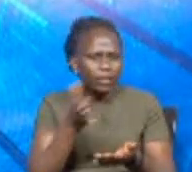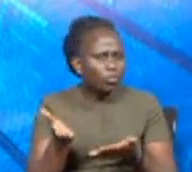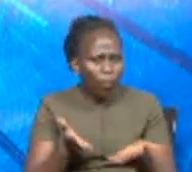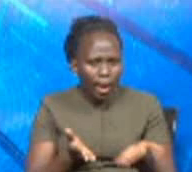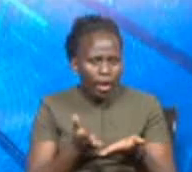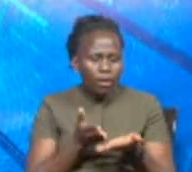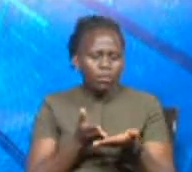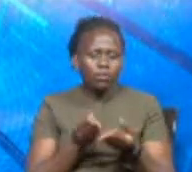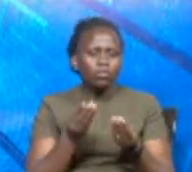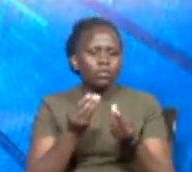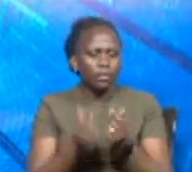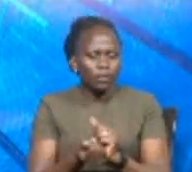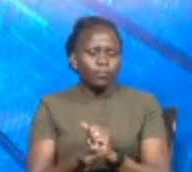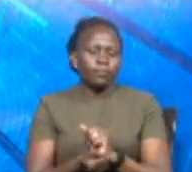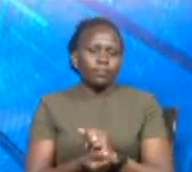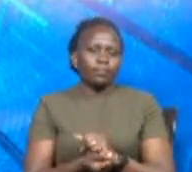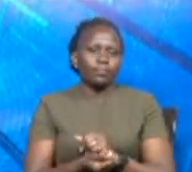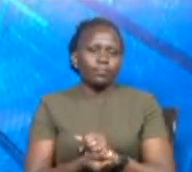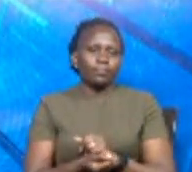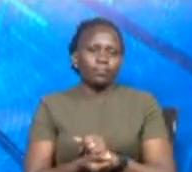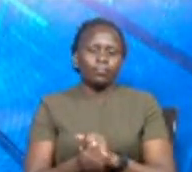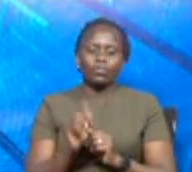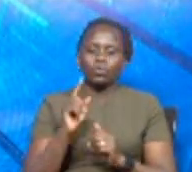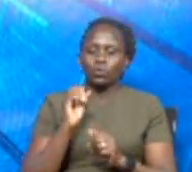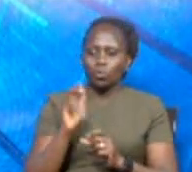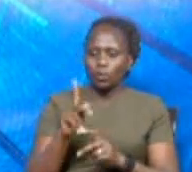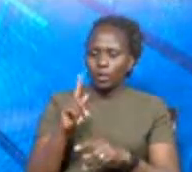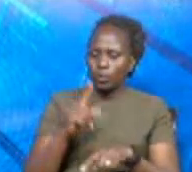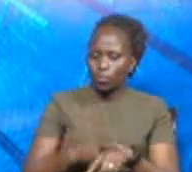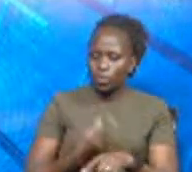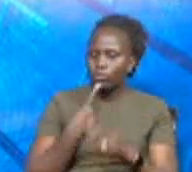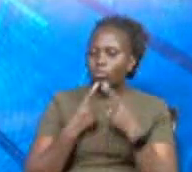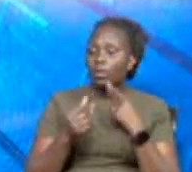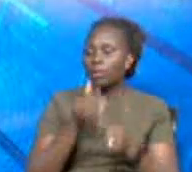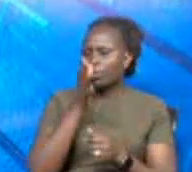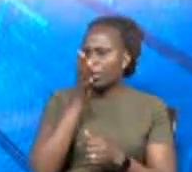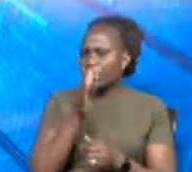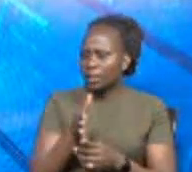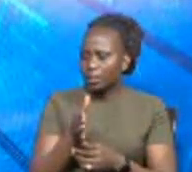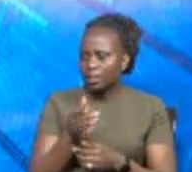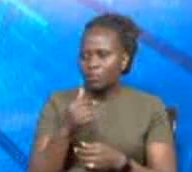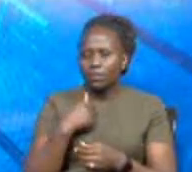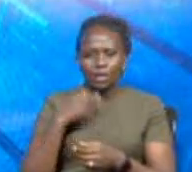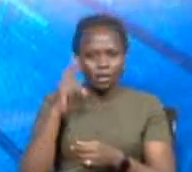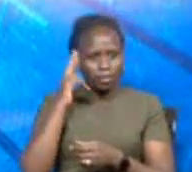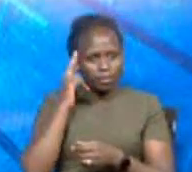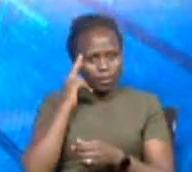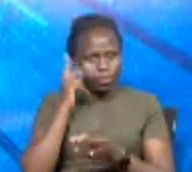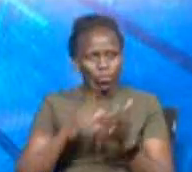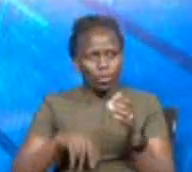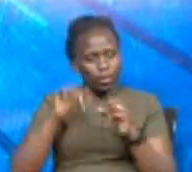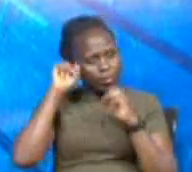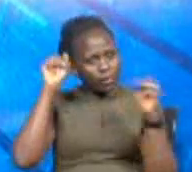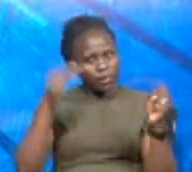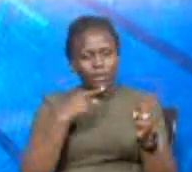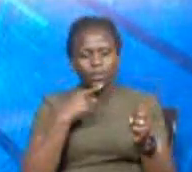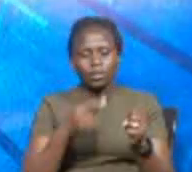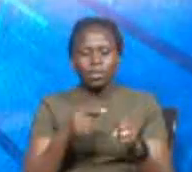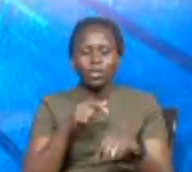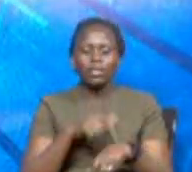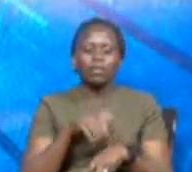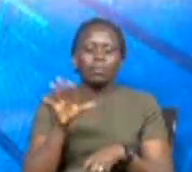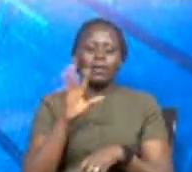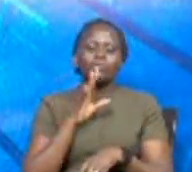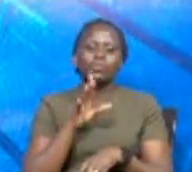is where we should get. You know, when you've talked about the myths, I'm reminded by what the president said during his